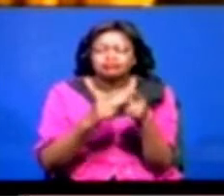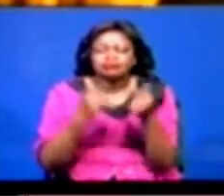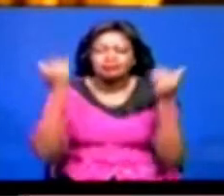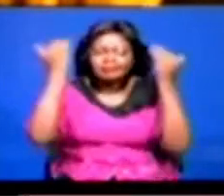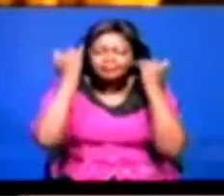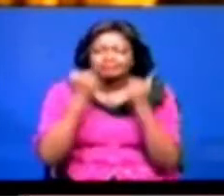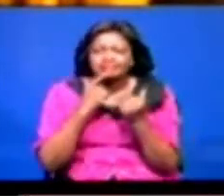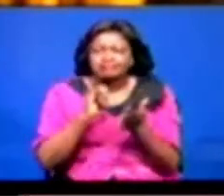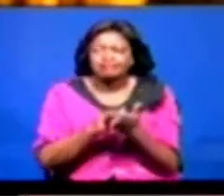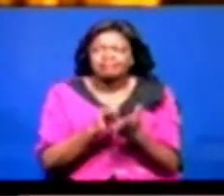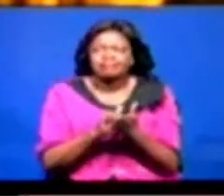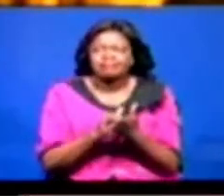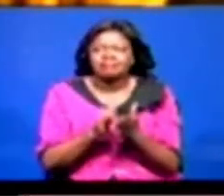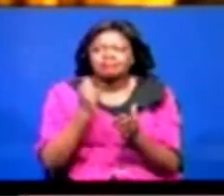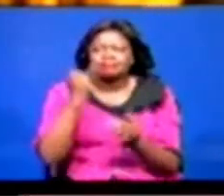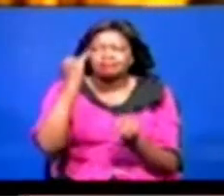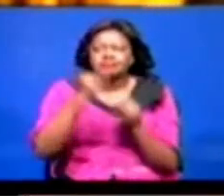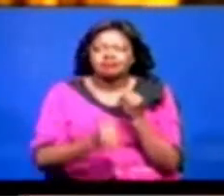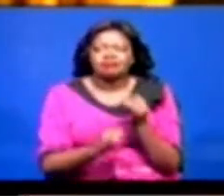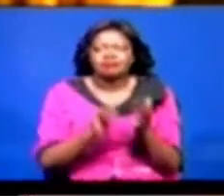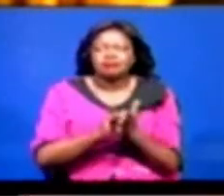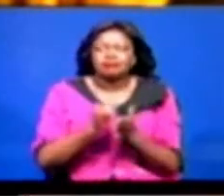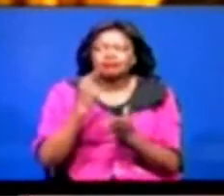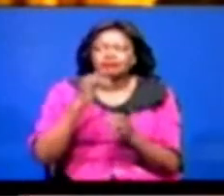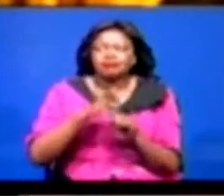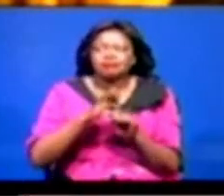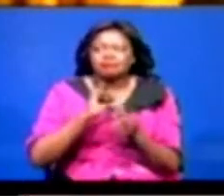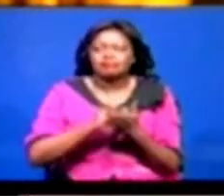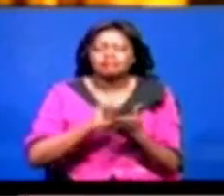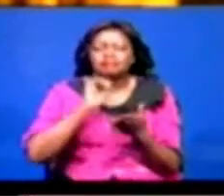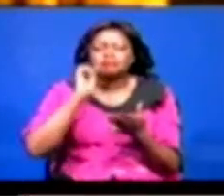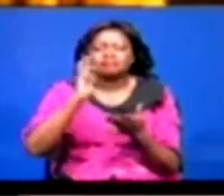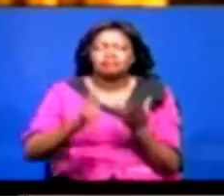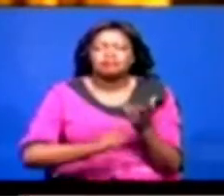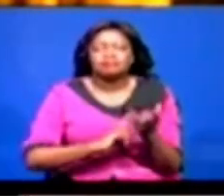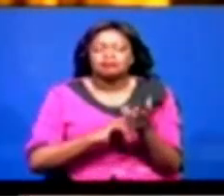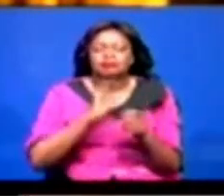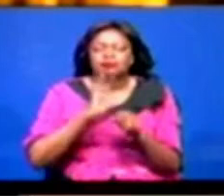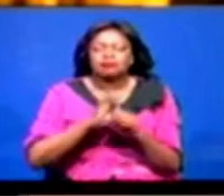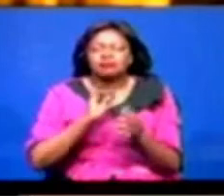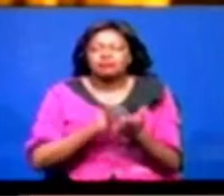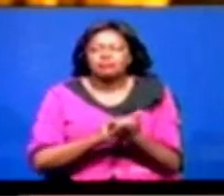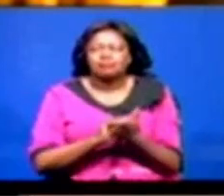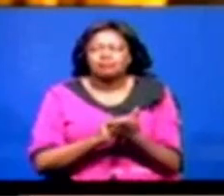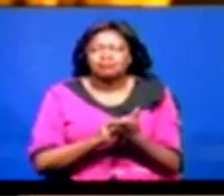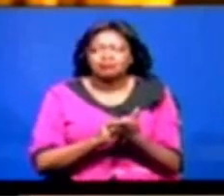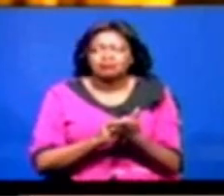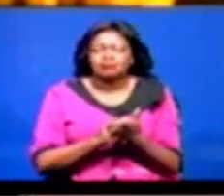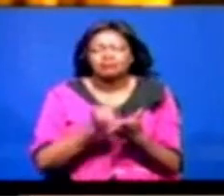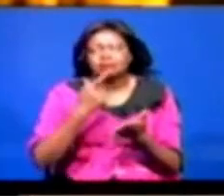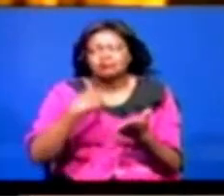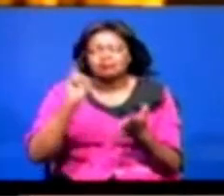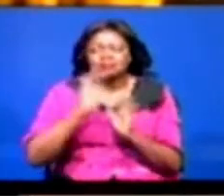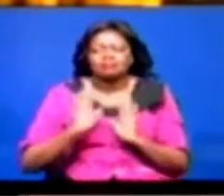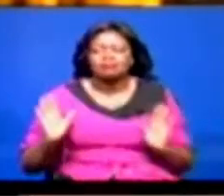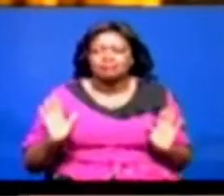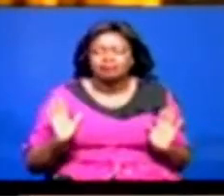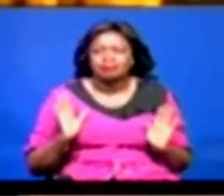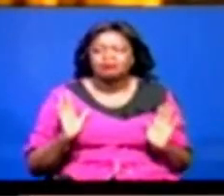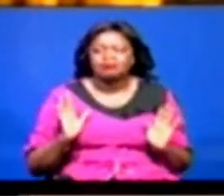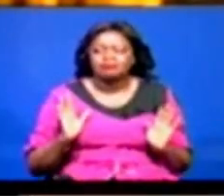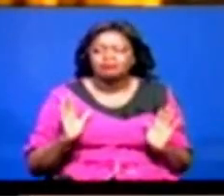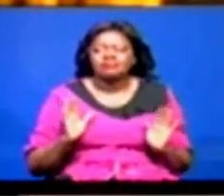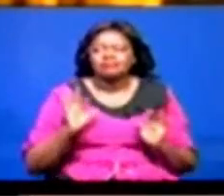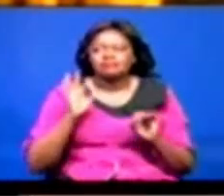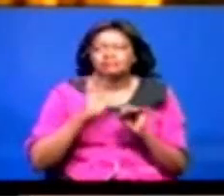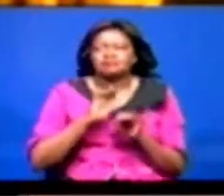with finality that the only votes that will count are those votes that are valid. It's just valid votes. A vote that